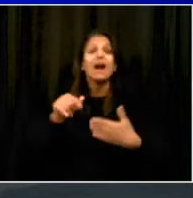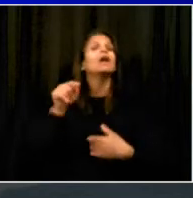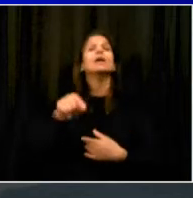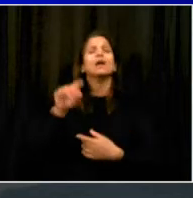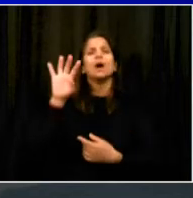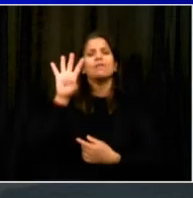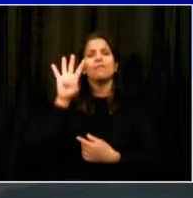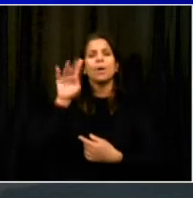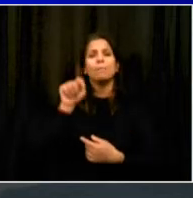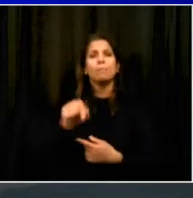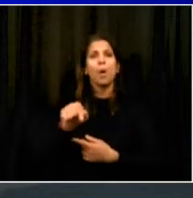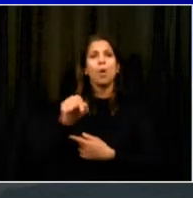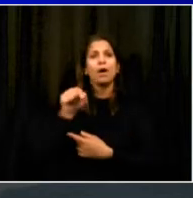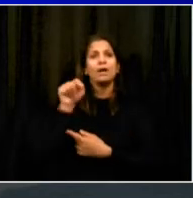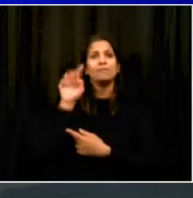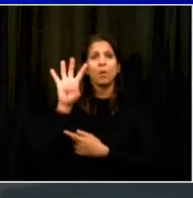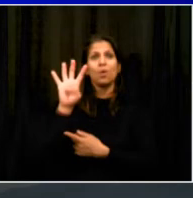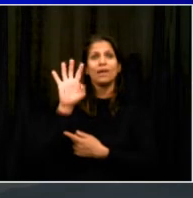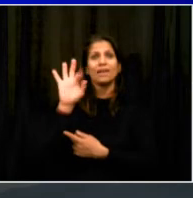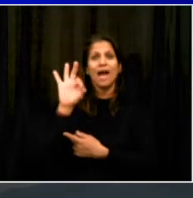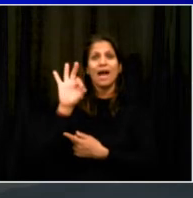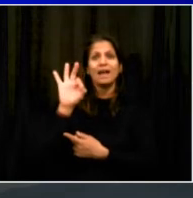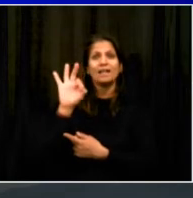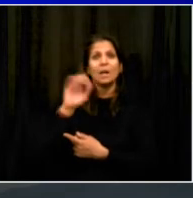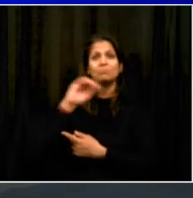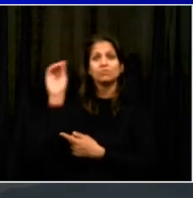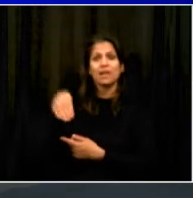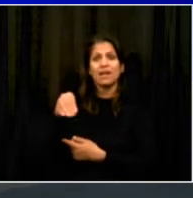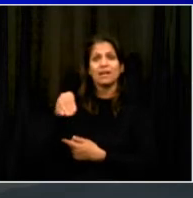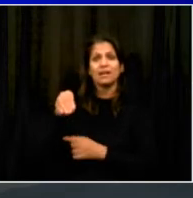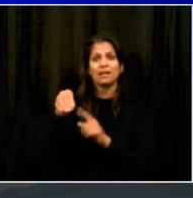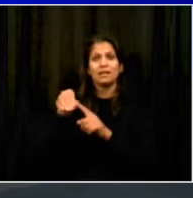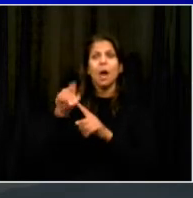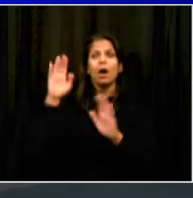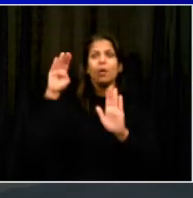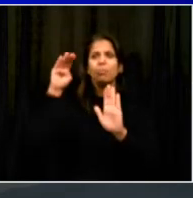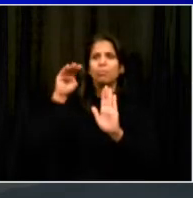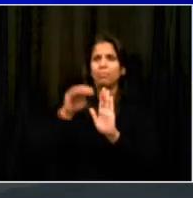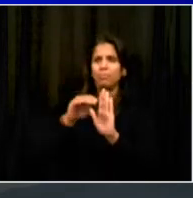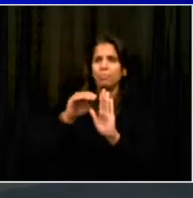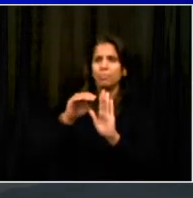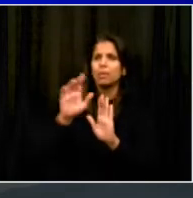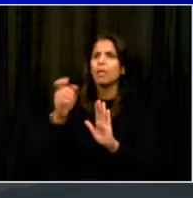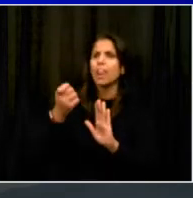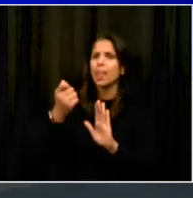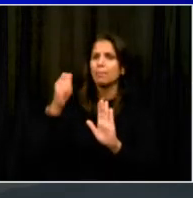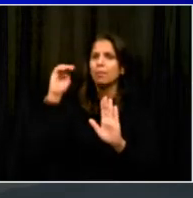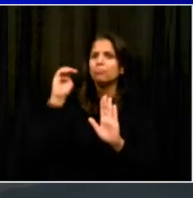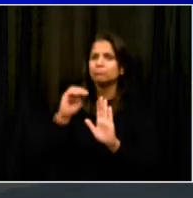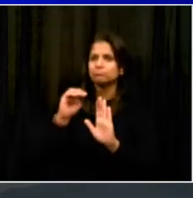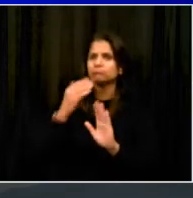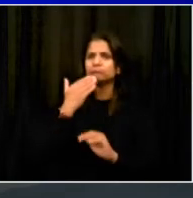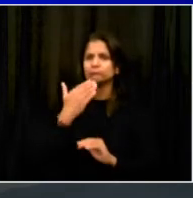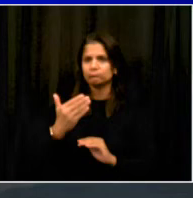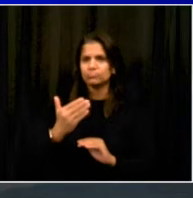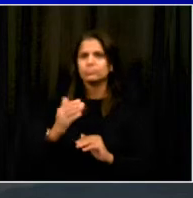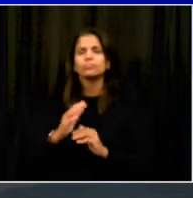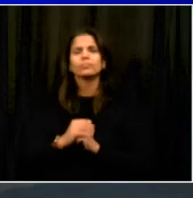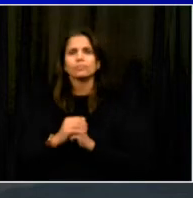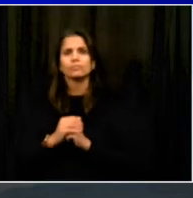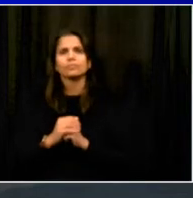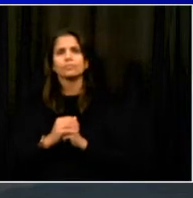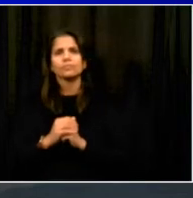4.94%. Where we want to be is under 5. So we're just there, but obviously this is a high number. We got a lot of work to do to get that number back